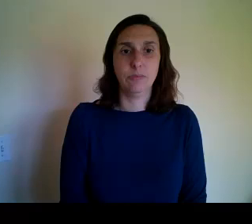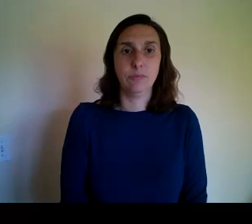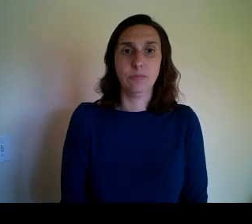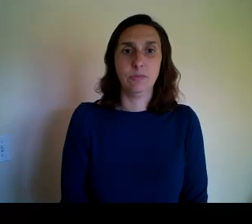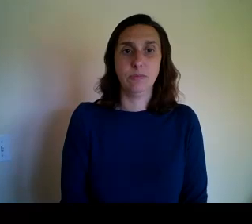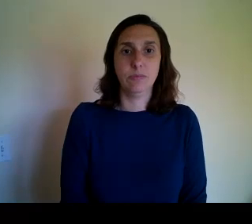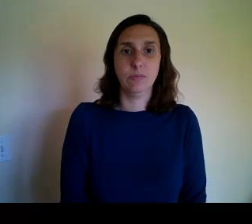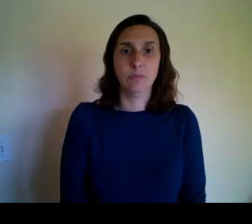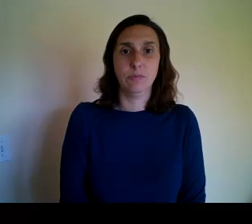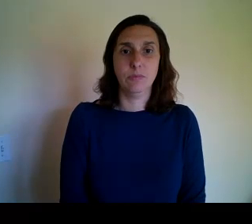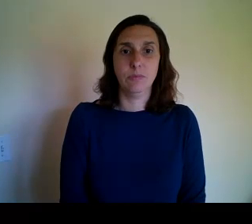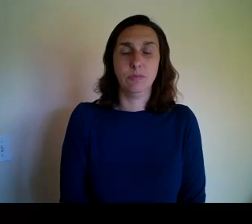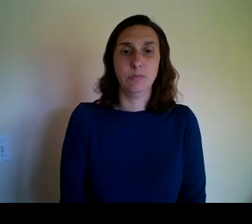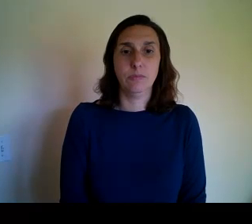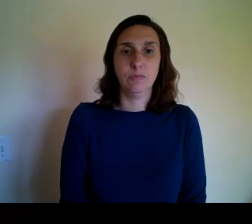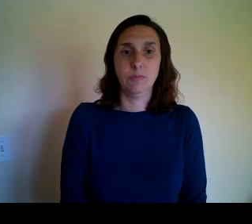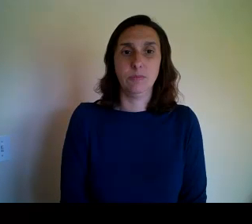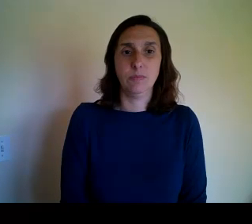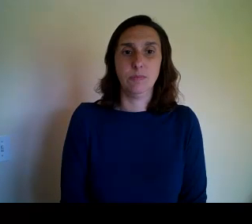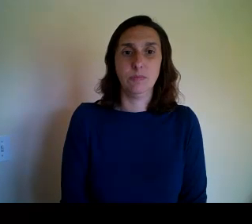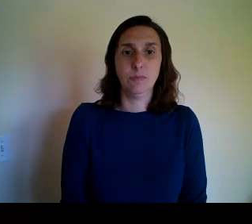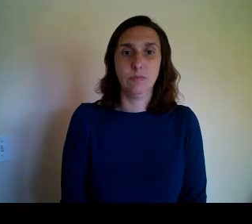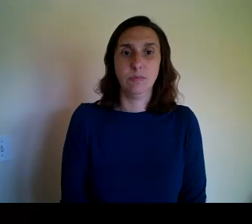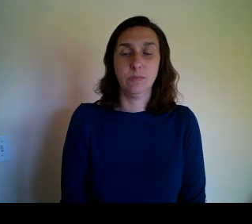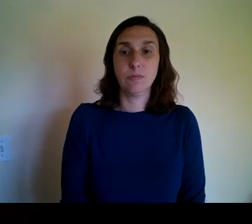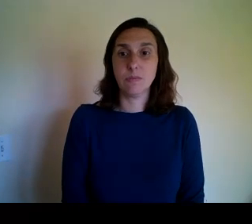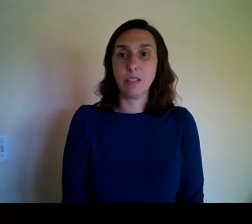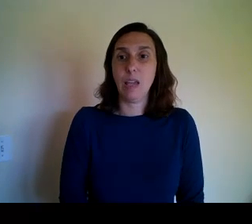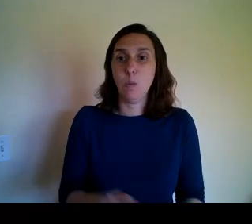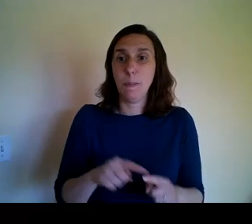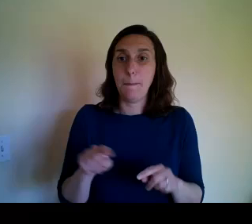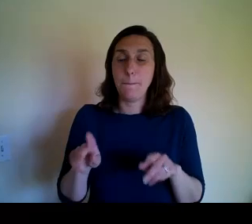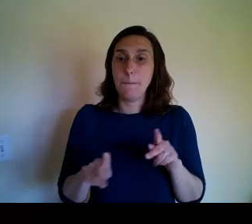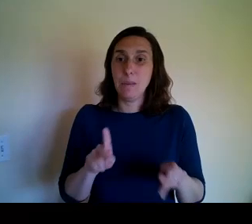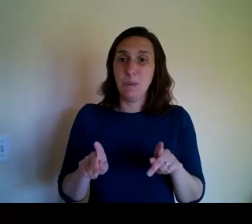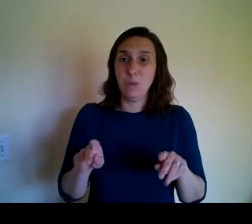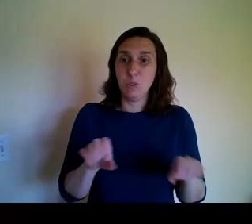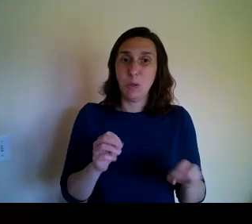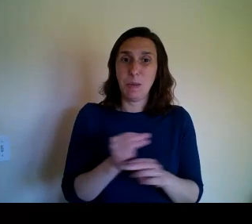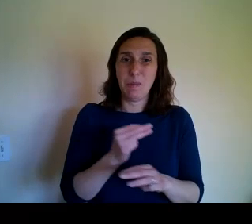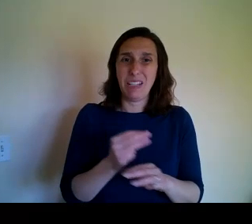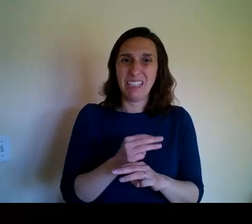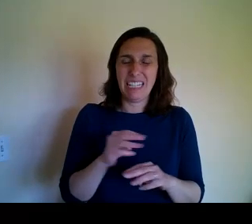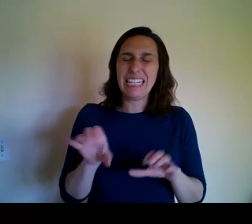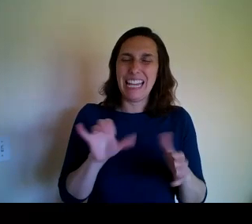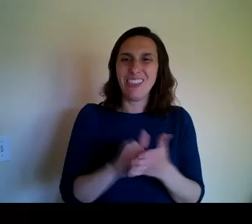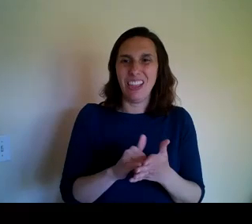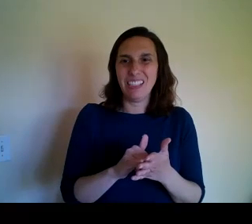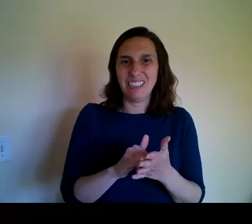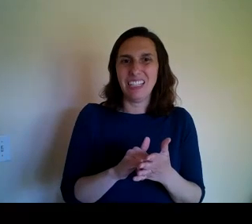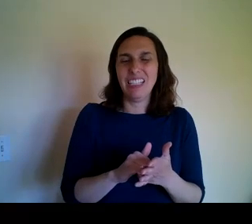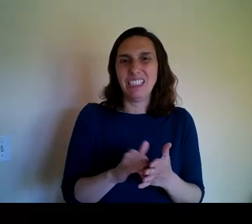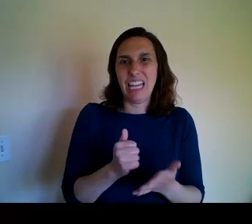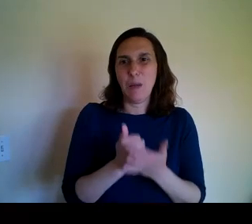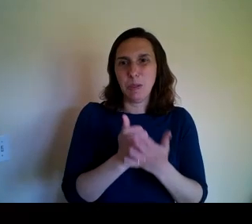And people, when they were doing their mathematics, did these to get rid of having to take square roots. Right? They